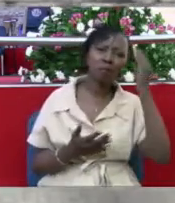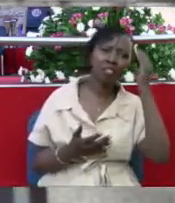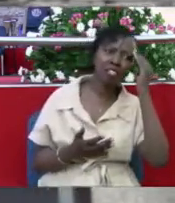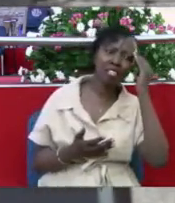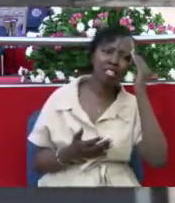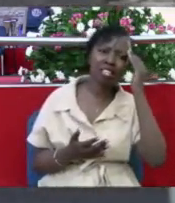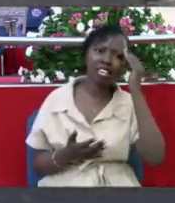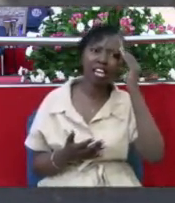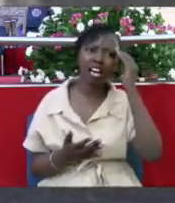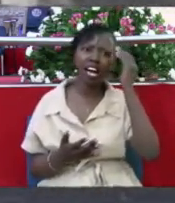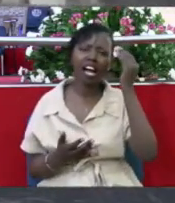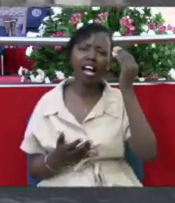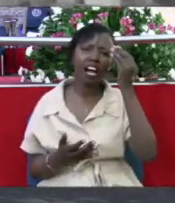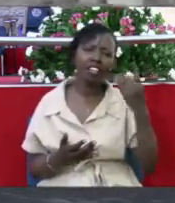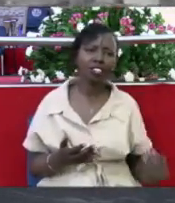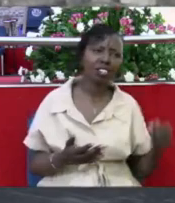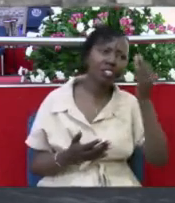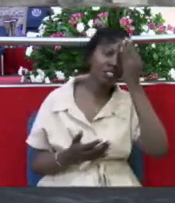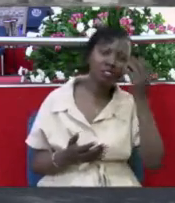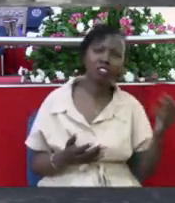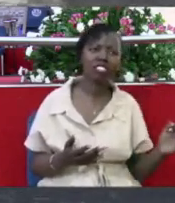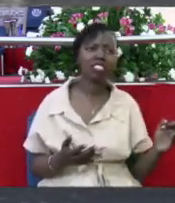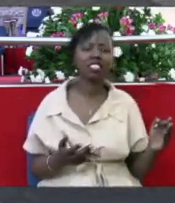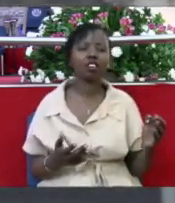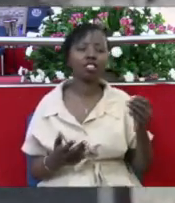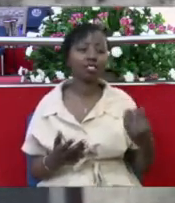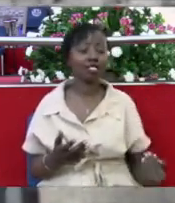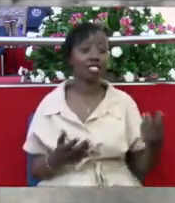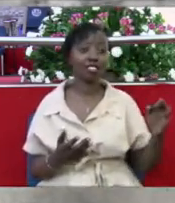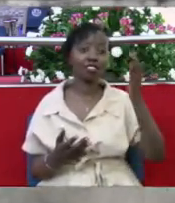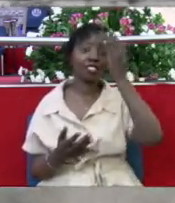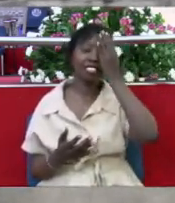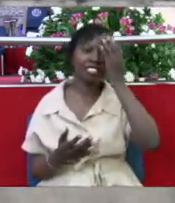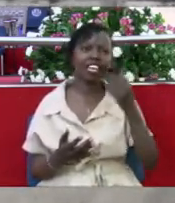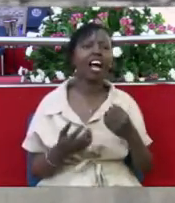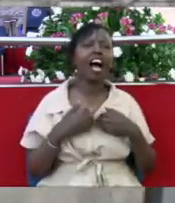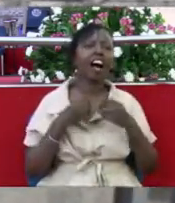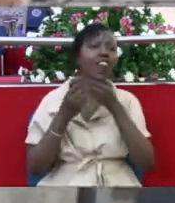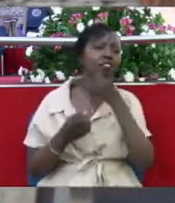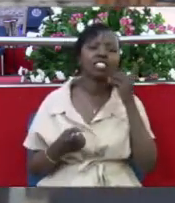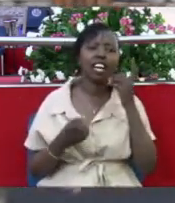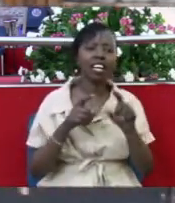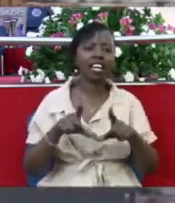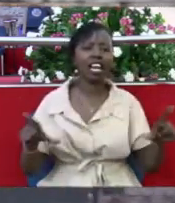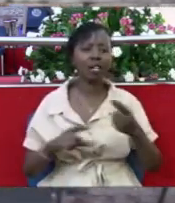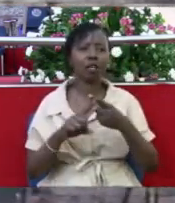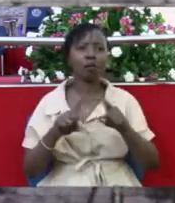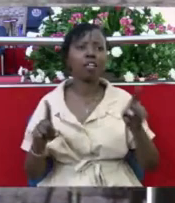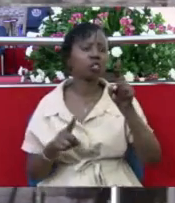the wilderness. You do not have one. Na ungedhania kwamba pengine wana wa Israeli walikuwa na jangwa, wewe hauna. But the truth of the matter is,